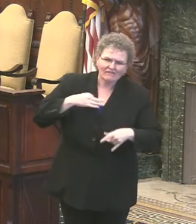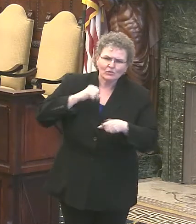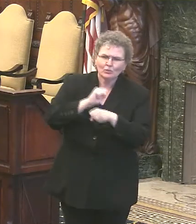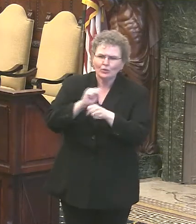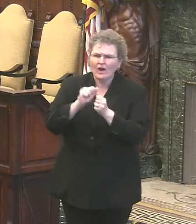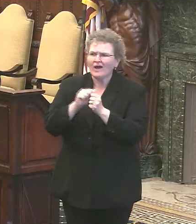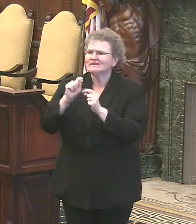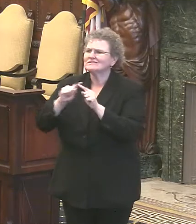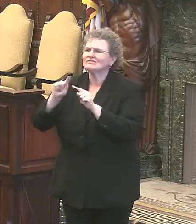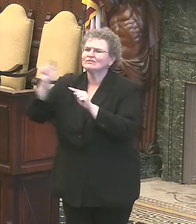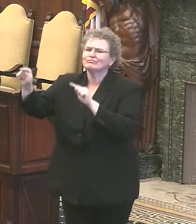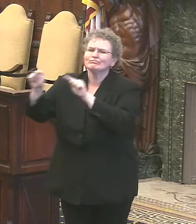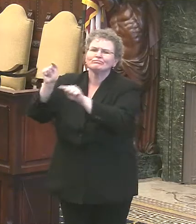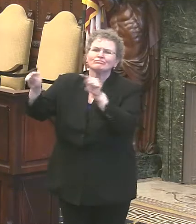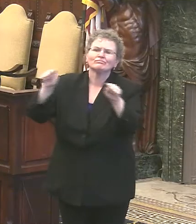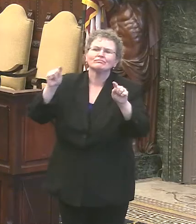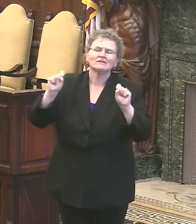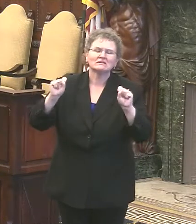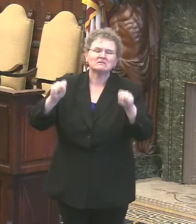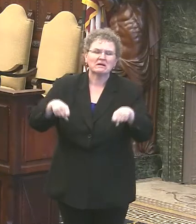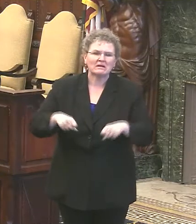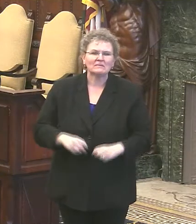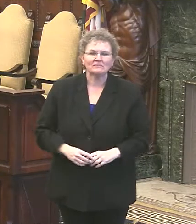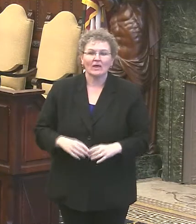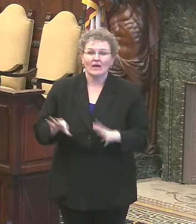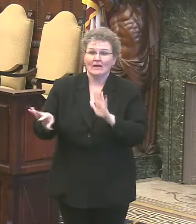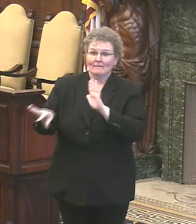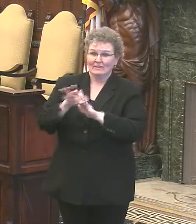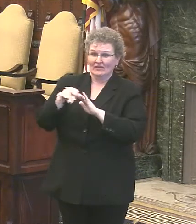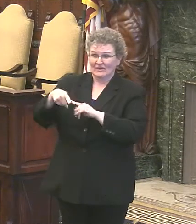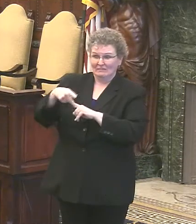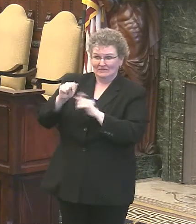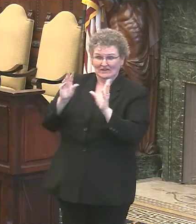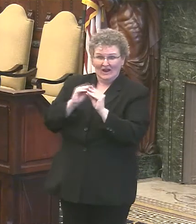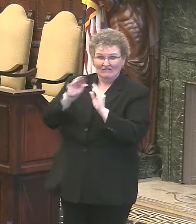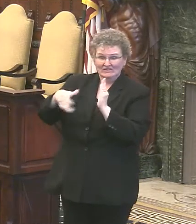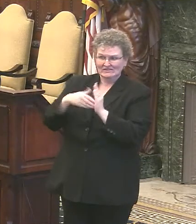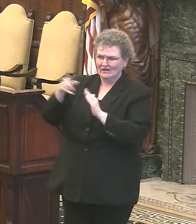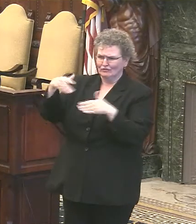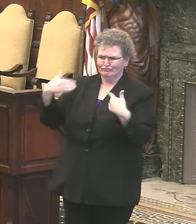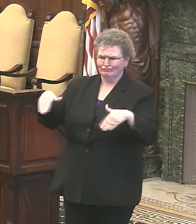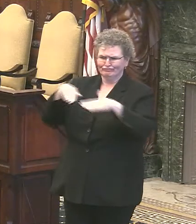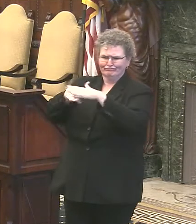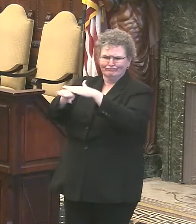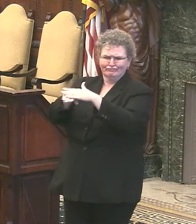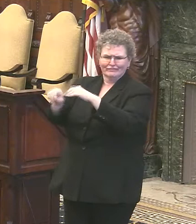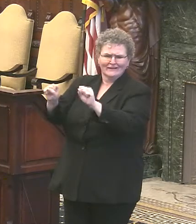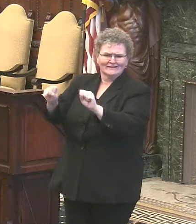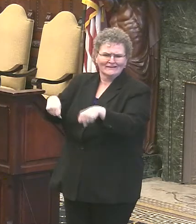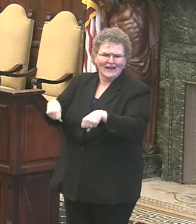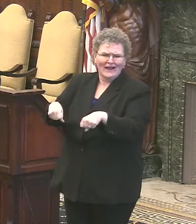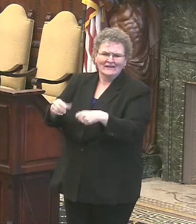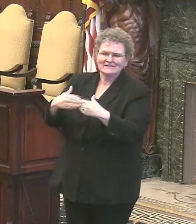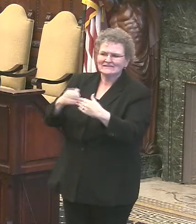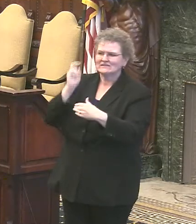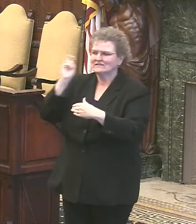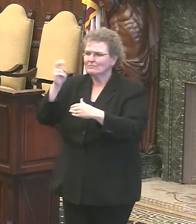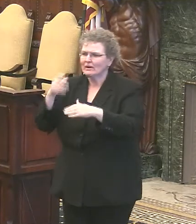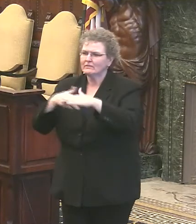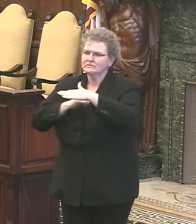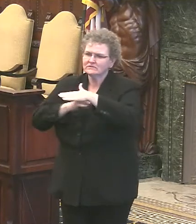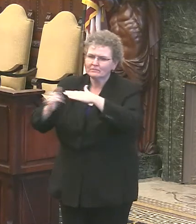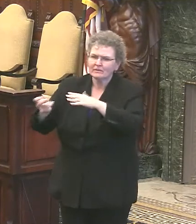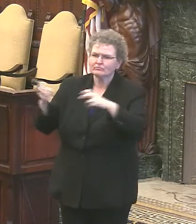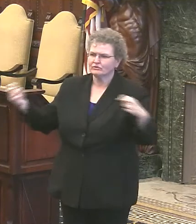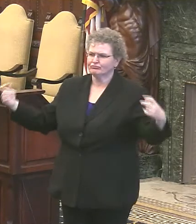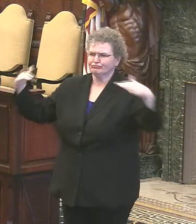locations throughout the city. We chose this location because of how accessible it is to using many different modes of transportation. The